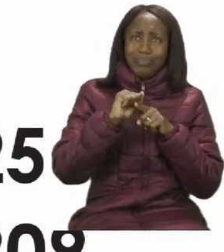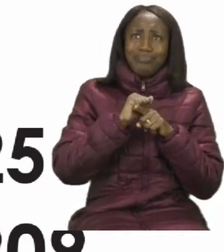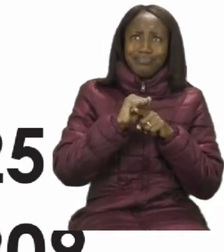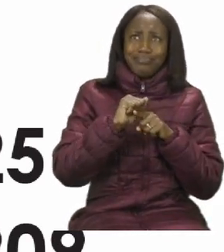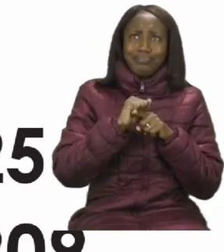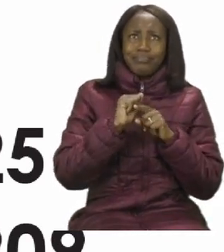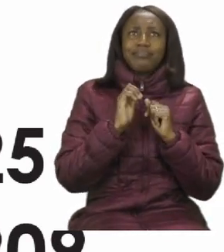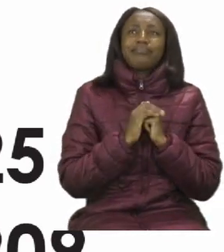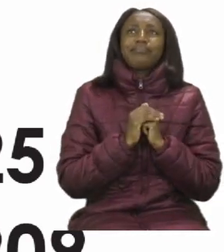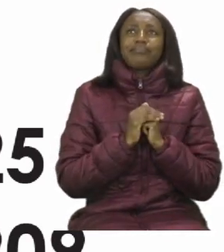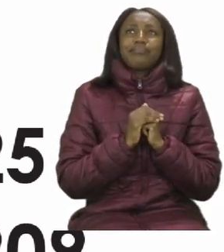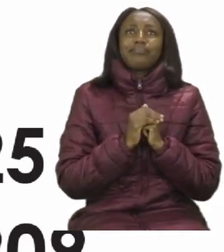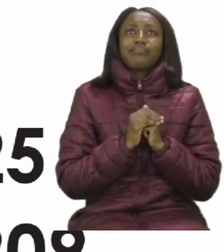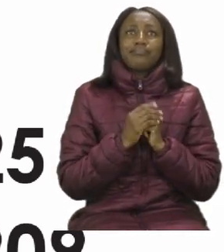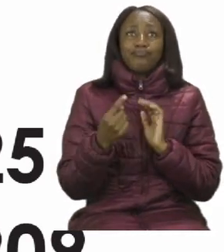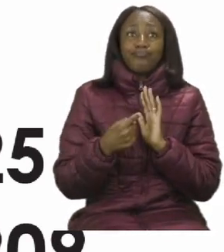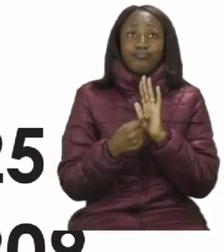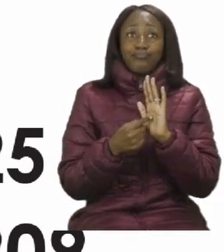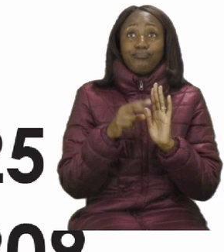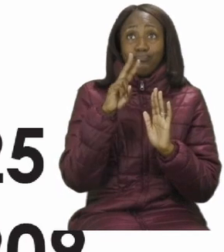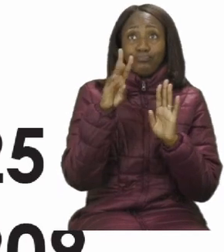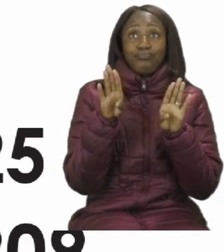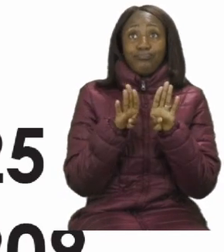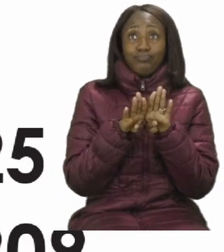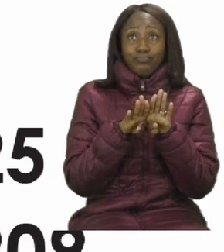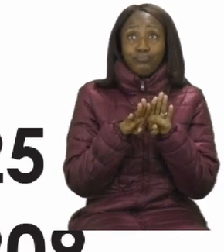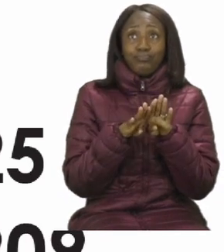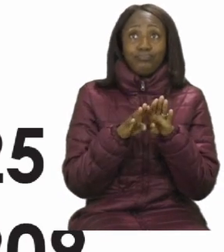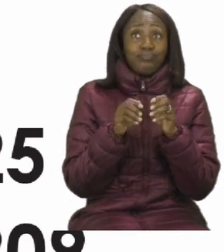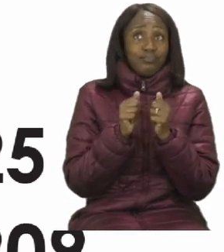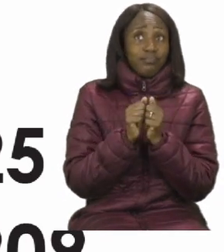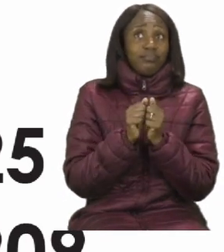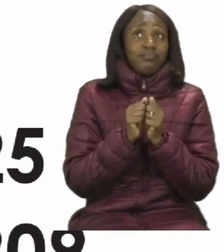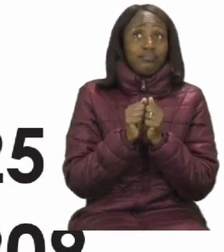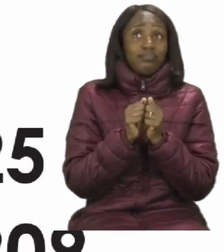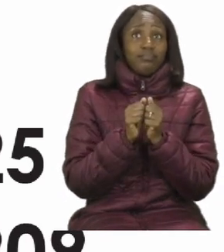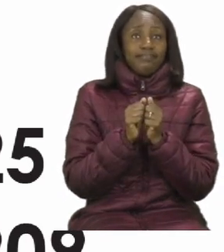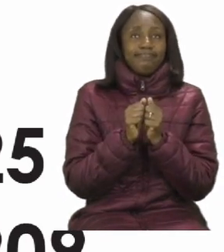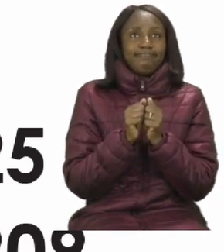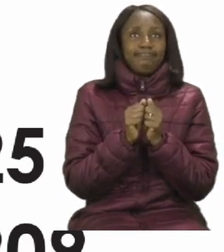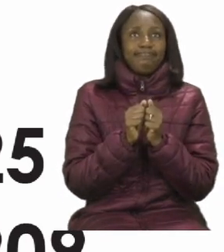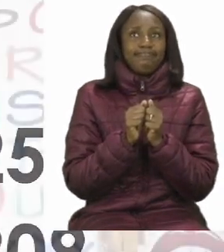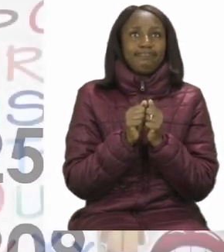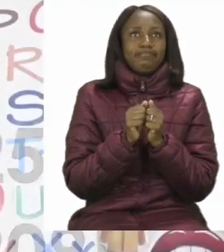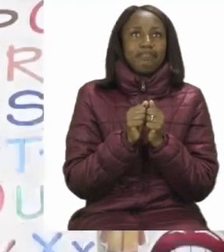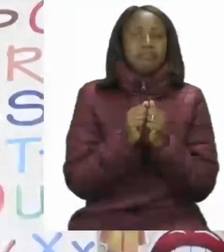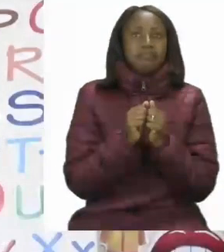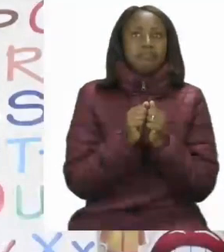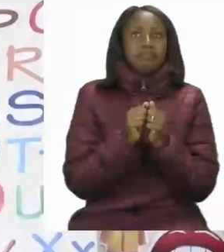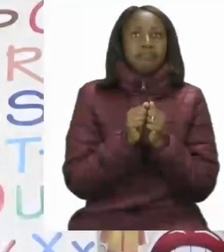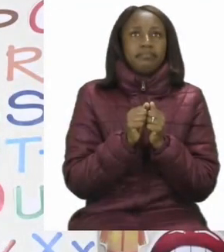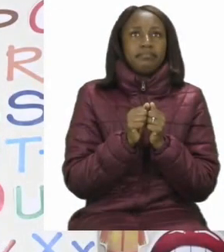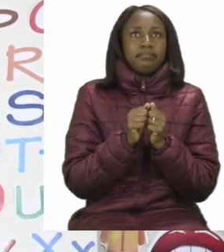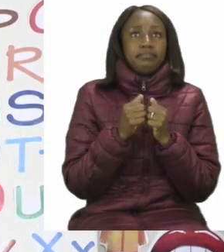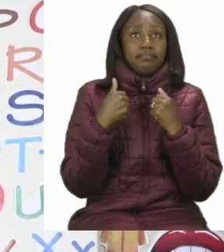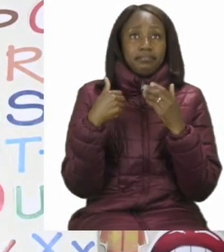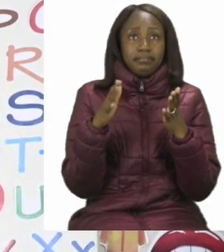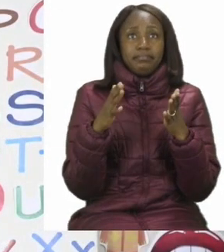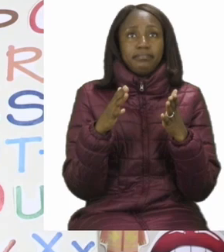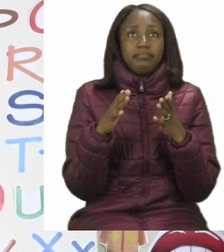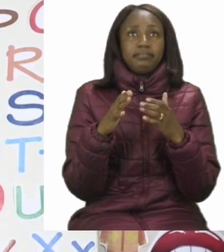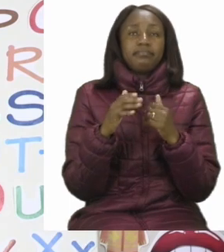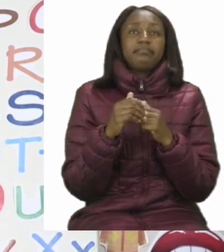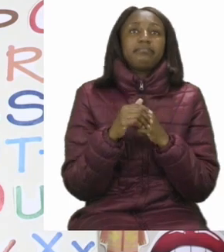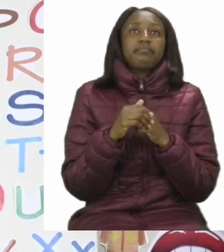to do the ones that you can see on the screen together. So let's take a look at the board. We're going to start with the one